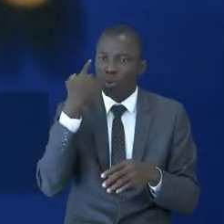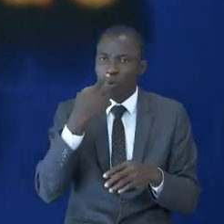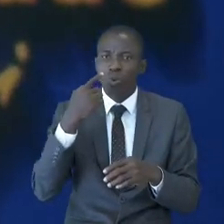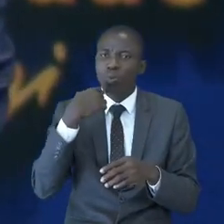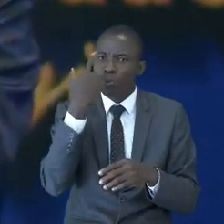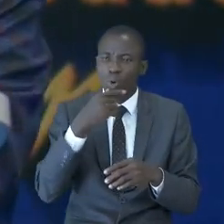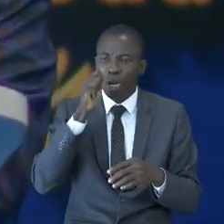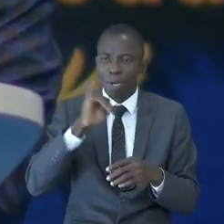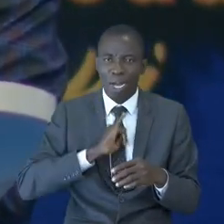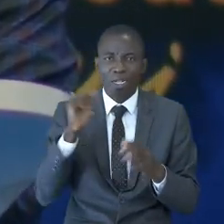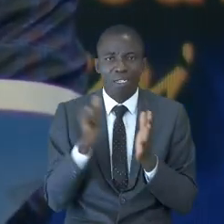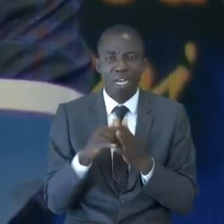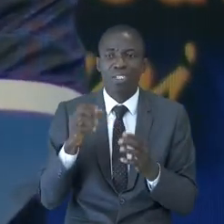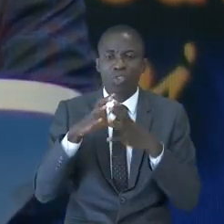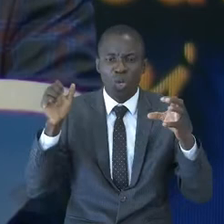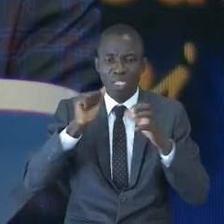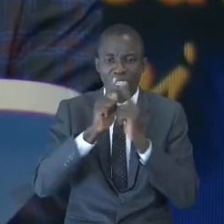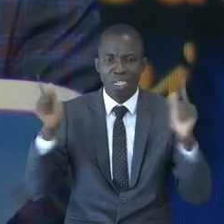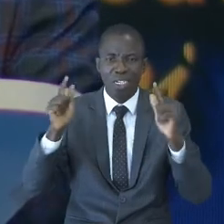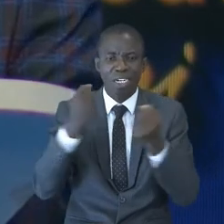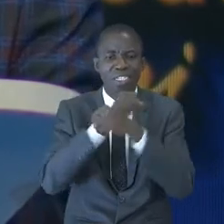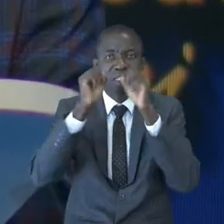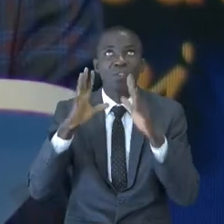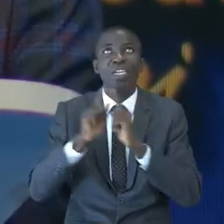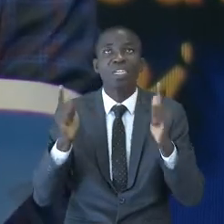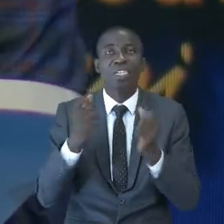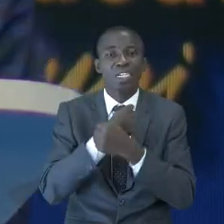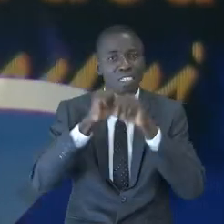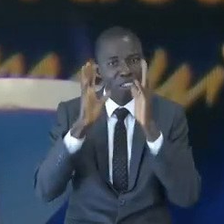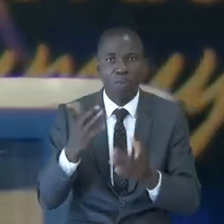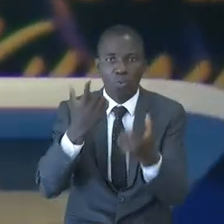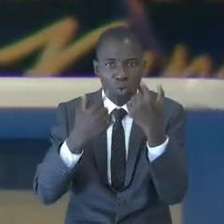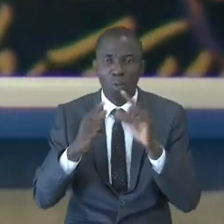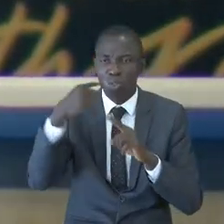a great Savior, a great Redeemer will come to